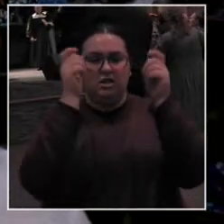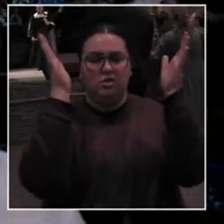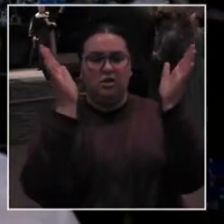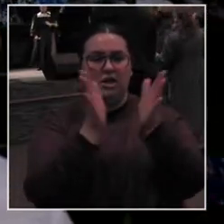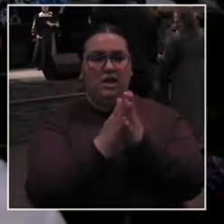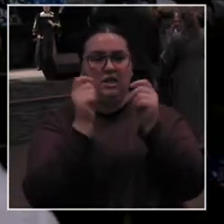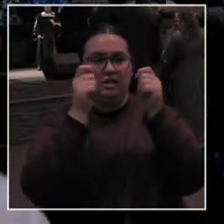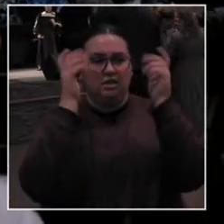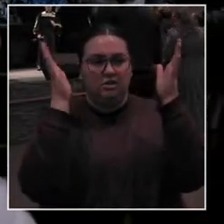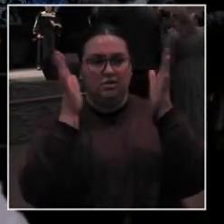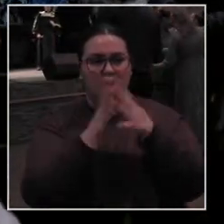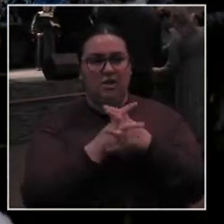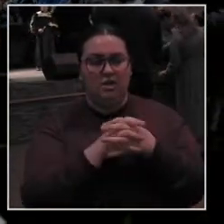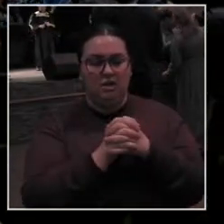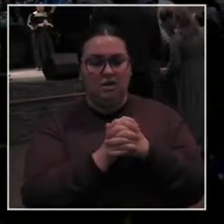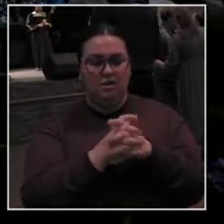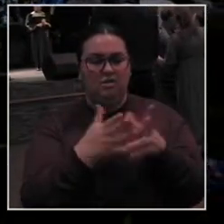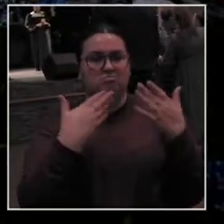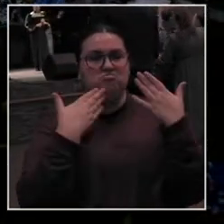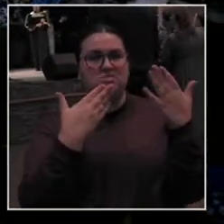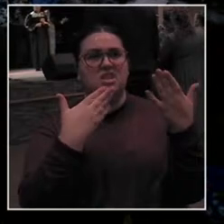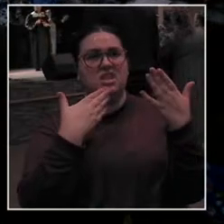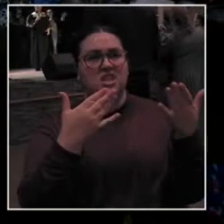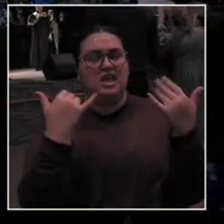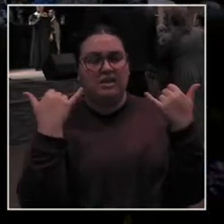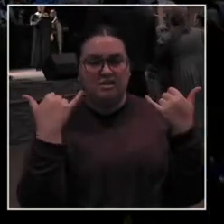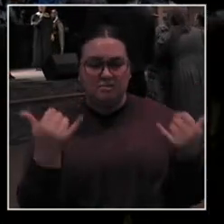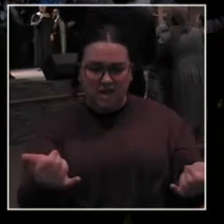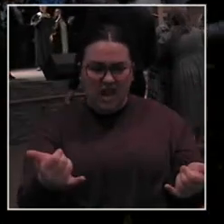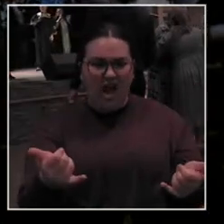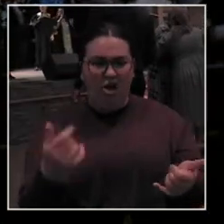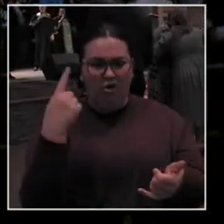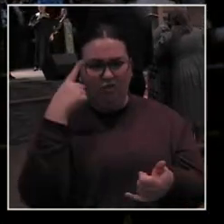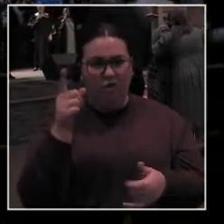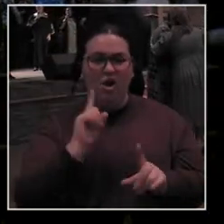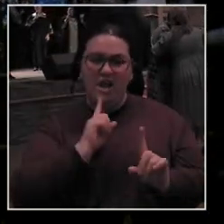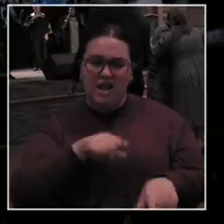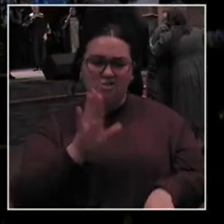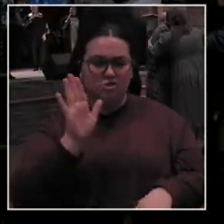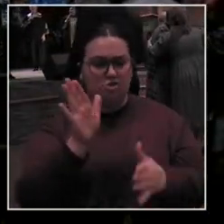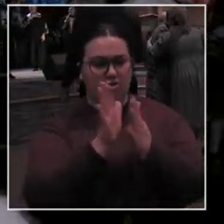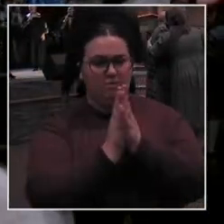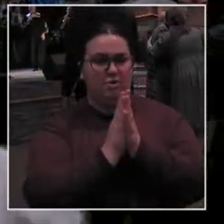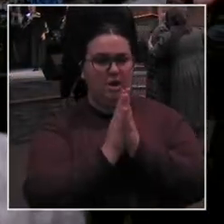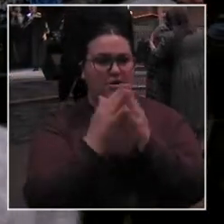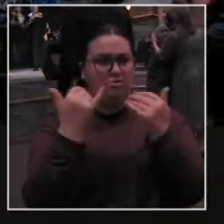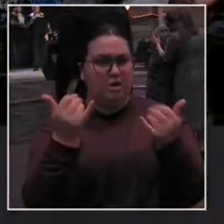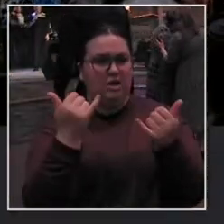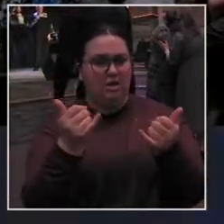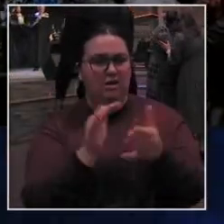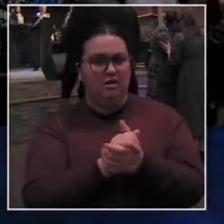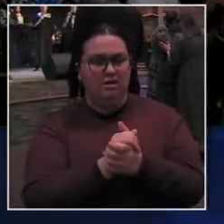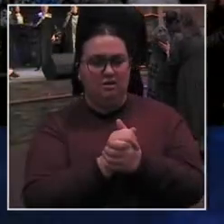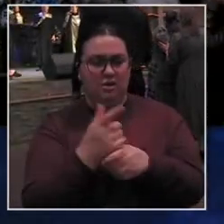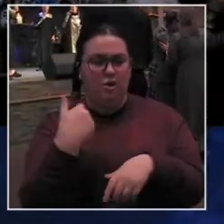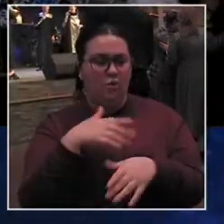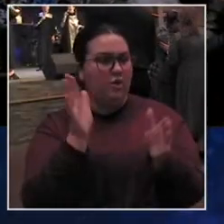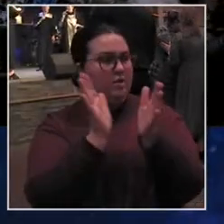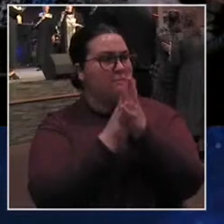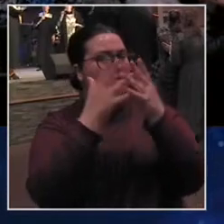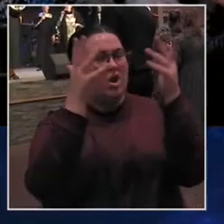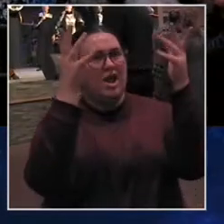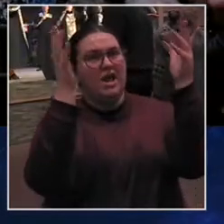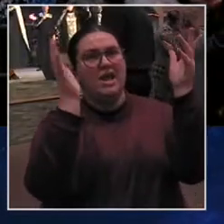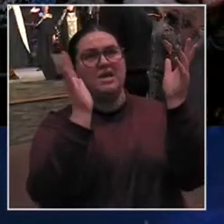Hallelujah. Can you just thank him now for hearing and answering? You're in this room. We praise you. We praise you.